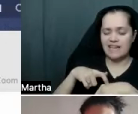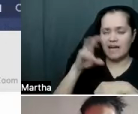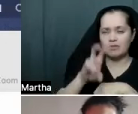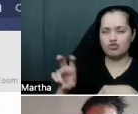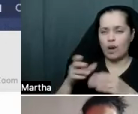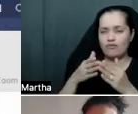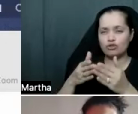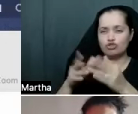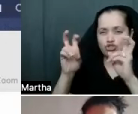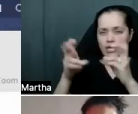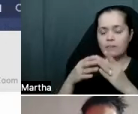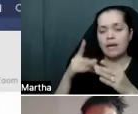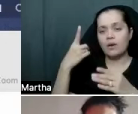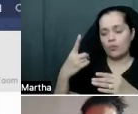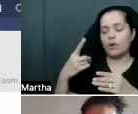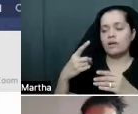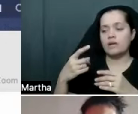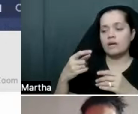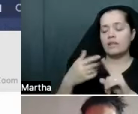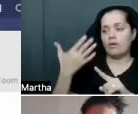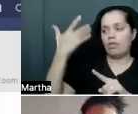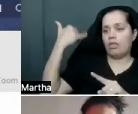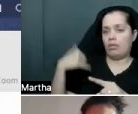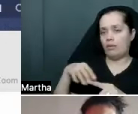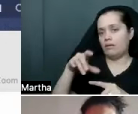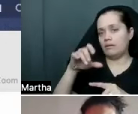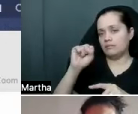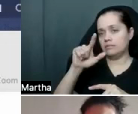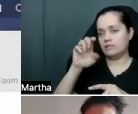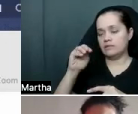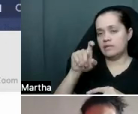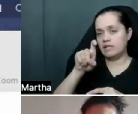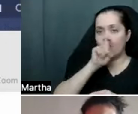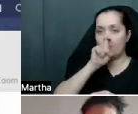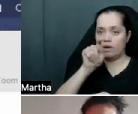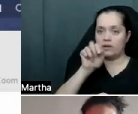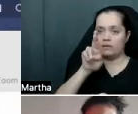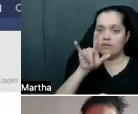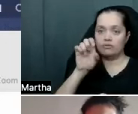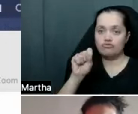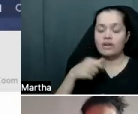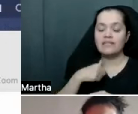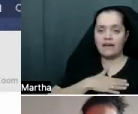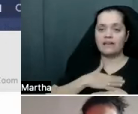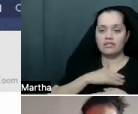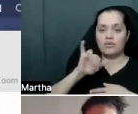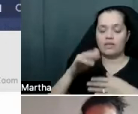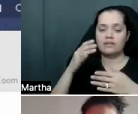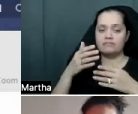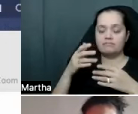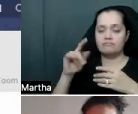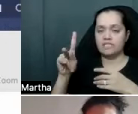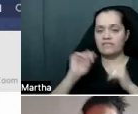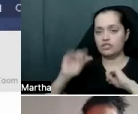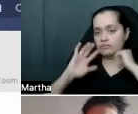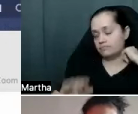ship. And in one of the episodes, they went back to the Salem witch trials. I enjoyed the series. All